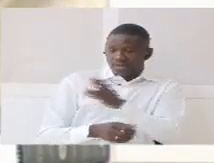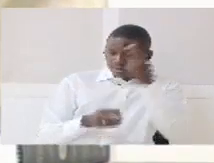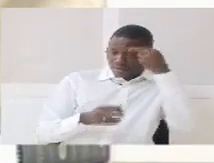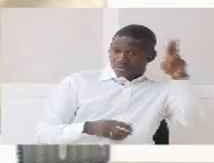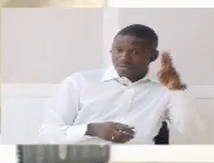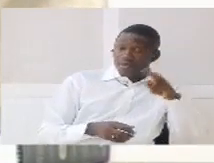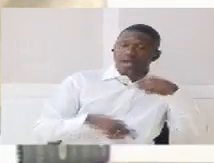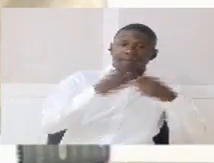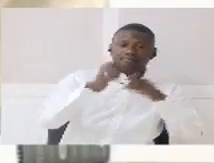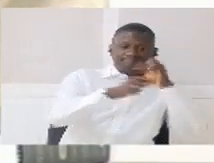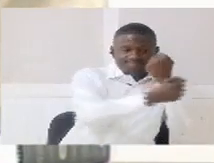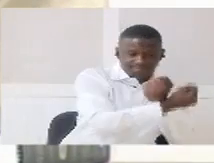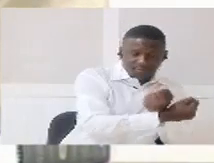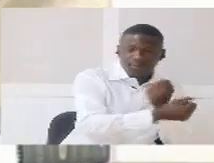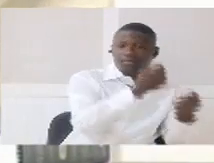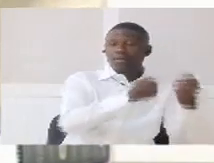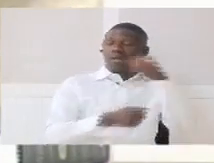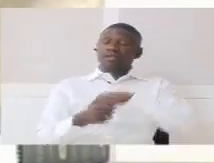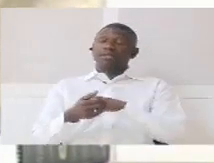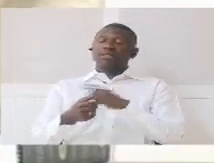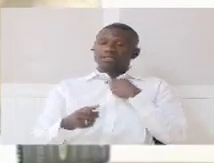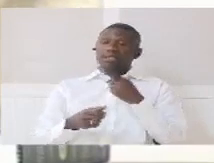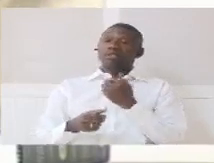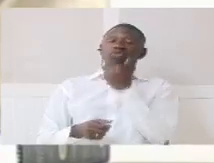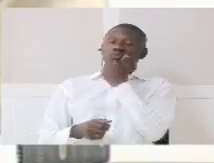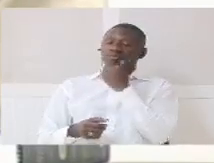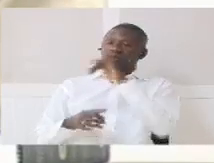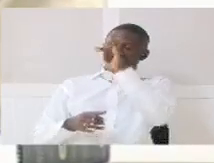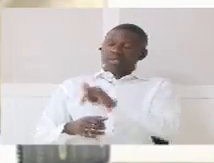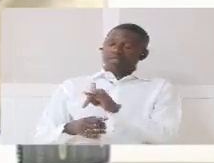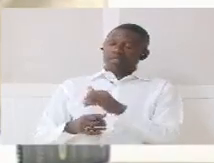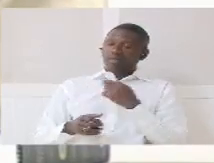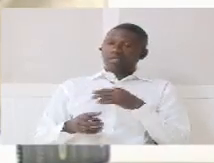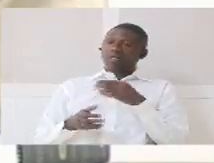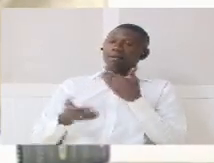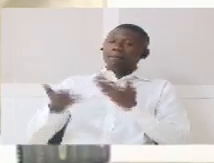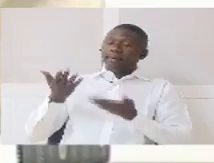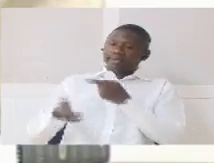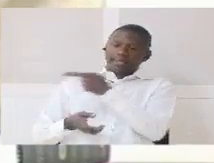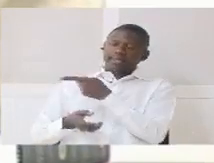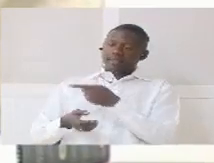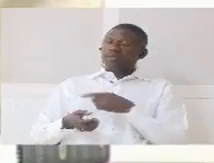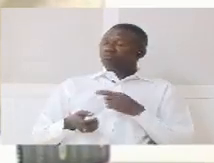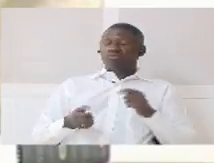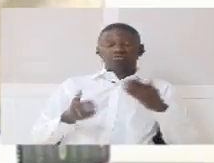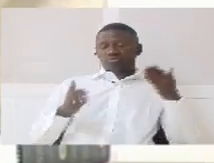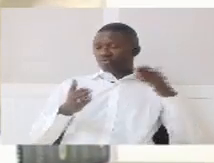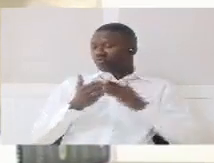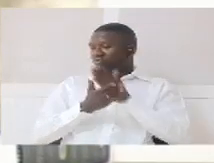A number of years mean to that. And for them to say that the number of years that we are left on your